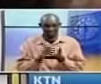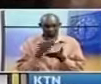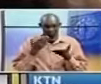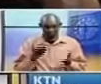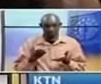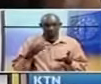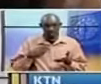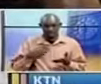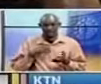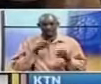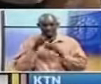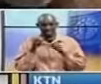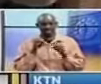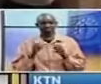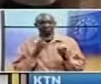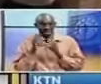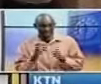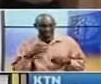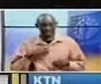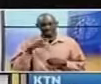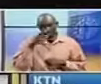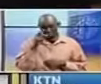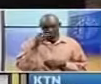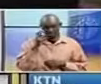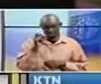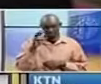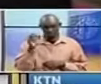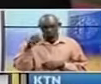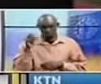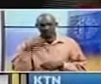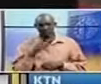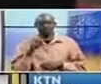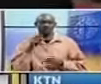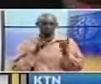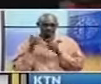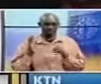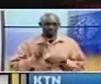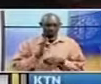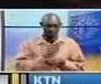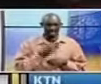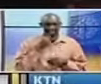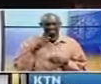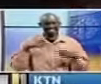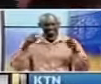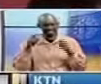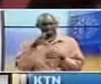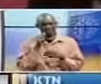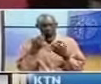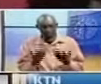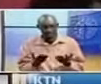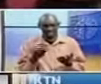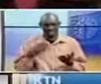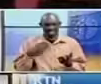Tourism Board Managing Director Muriithi Ndegwa welcomed the award for the best tourism board and attributed the success to the